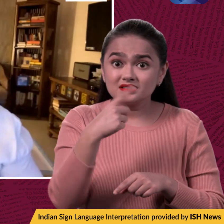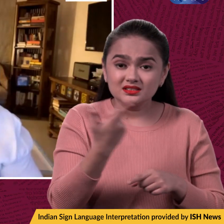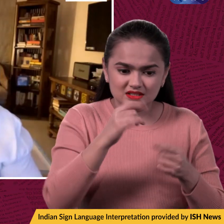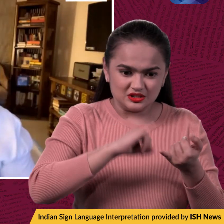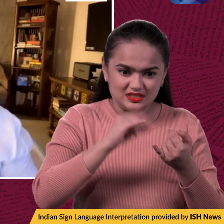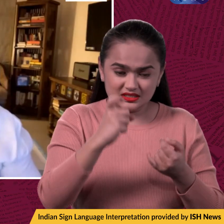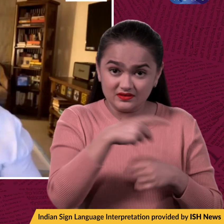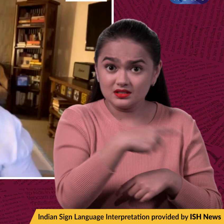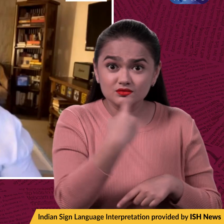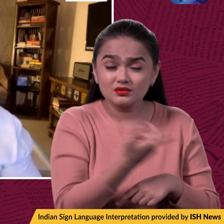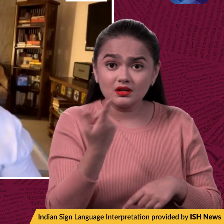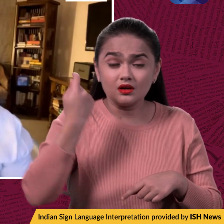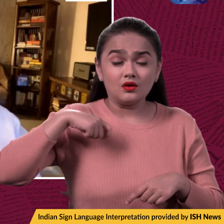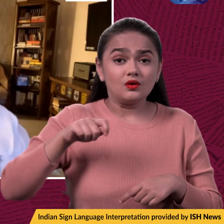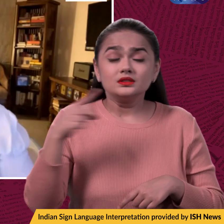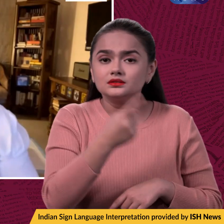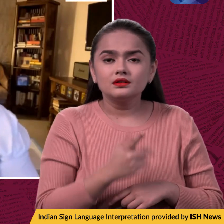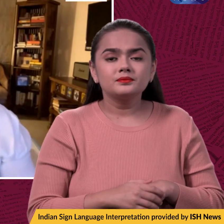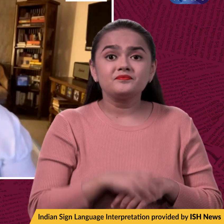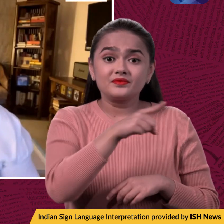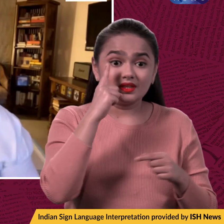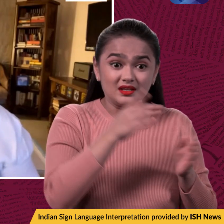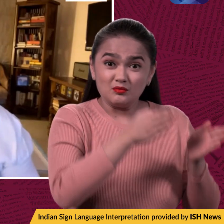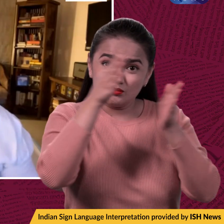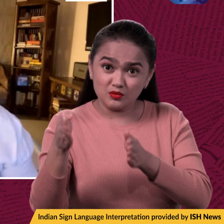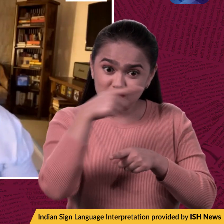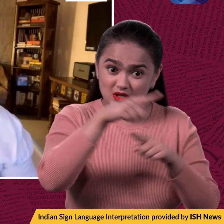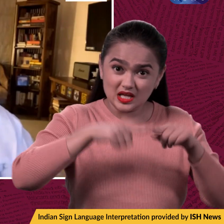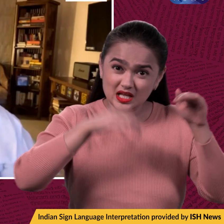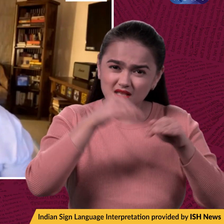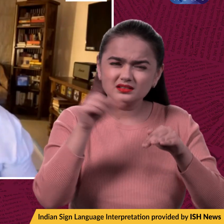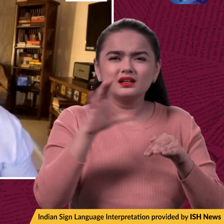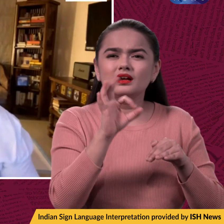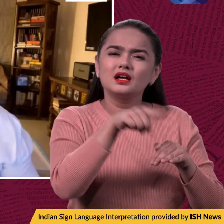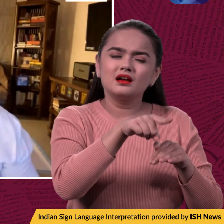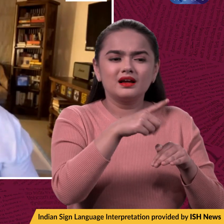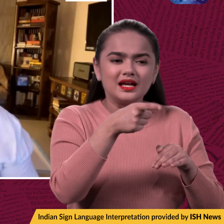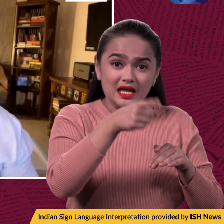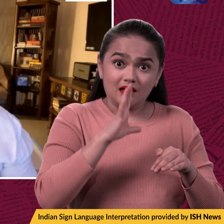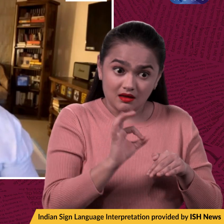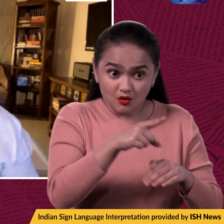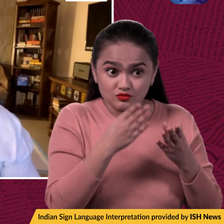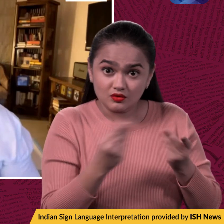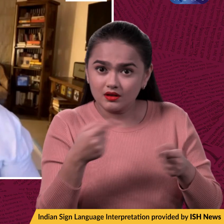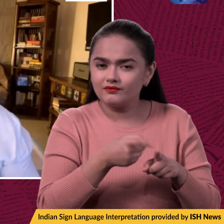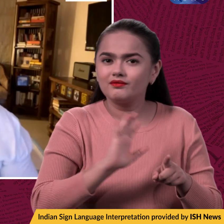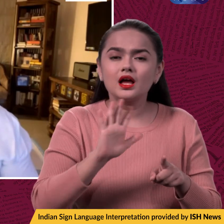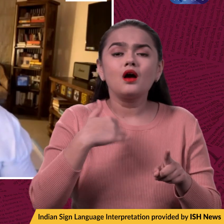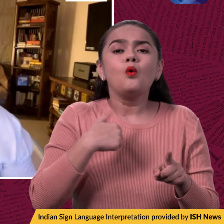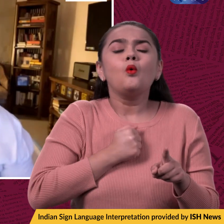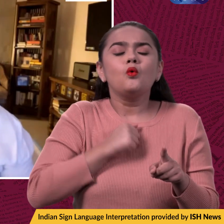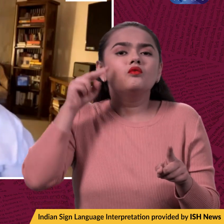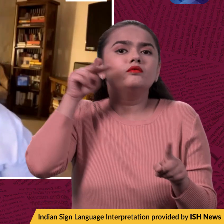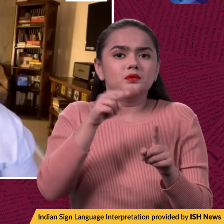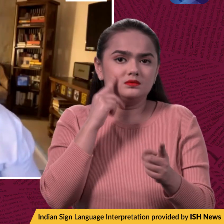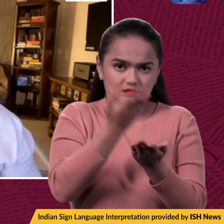by Justice Jayant Chaudhary. He said, and I quote, "Postponing elections is a matter of last and extreme recourse. It is our